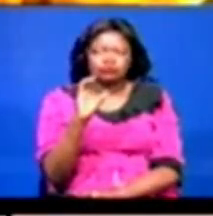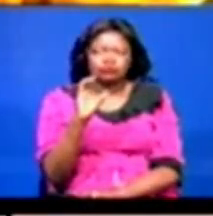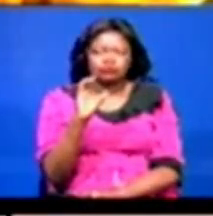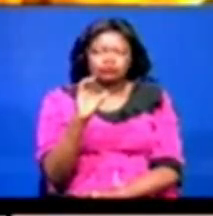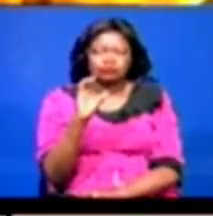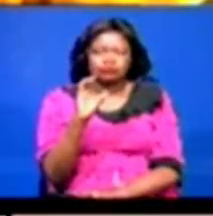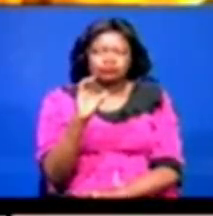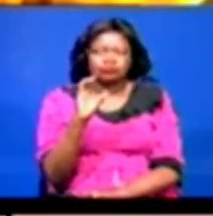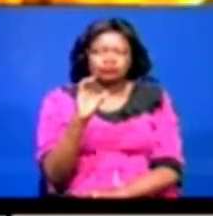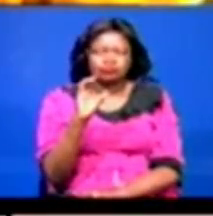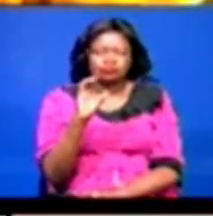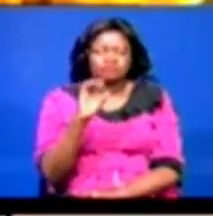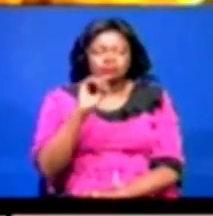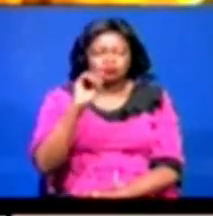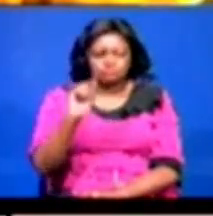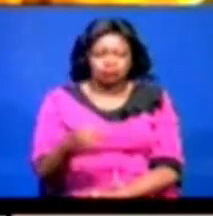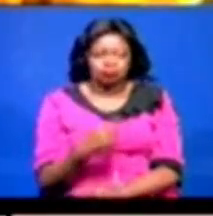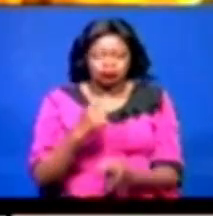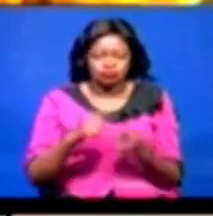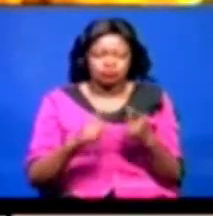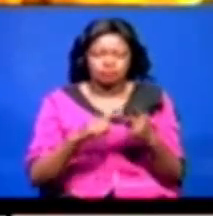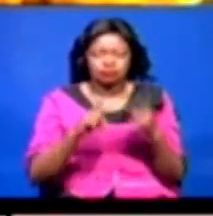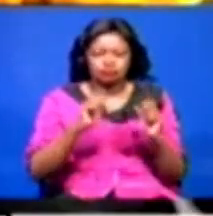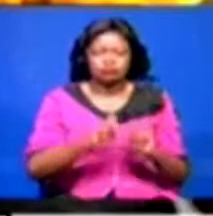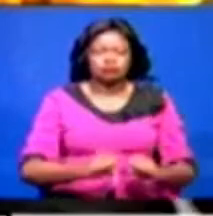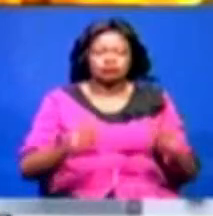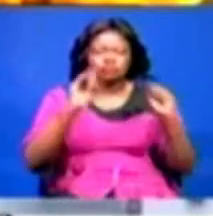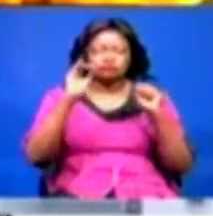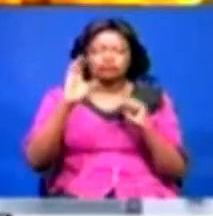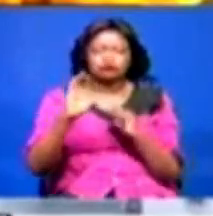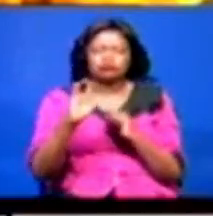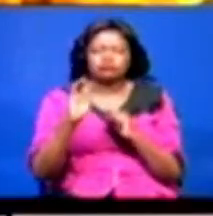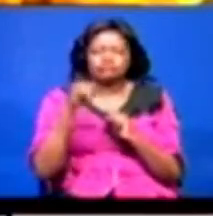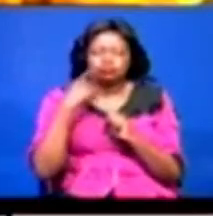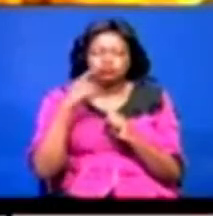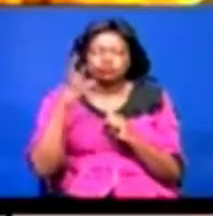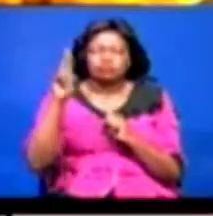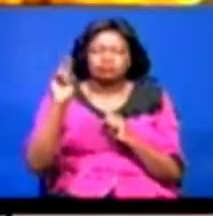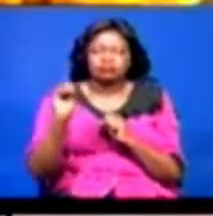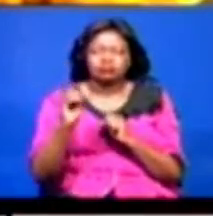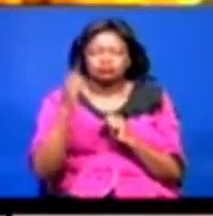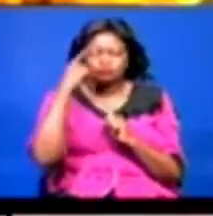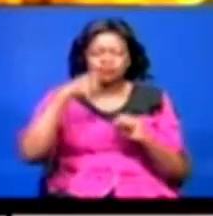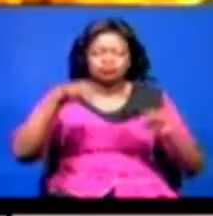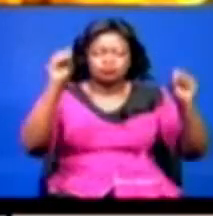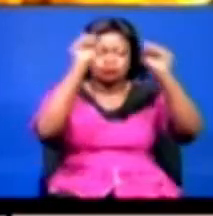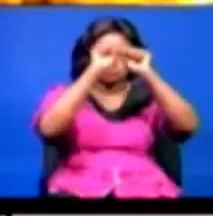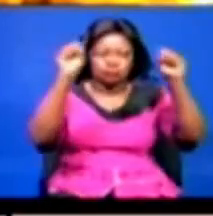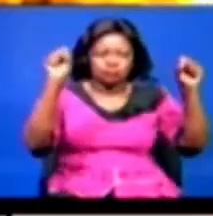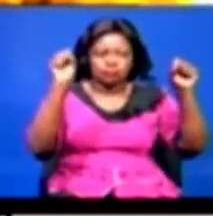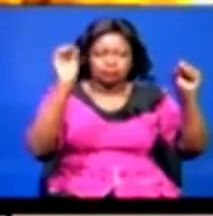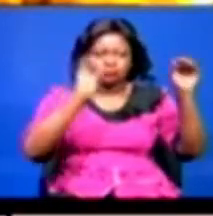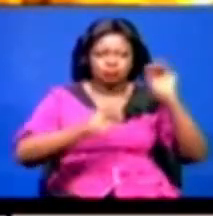respondent, comma, the chairperson of the IBC, who is the returning officer for the presidential election.